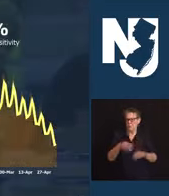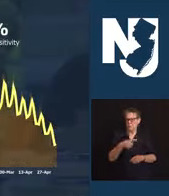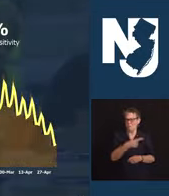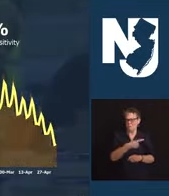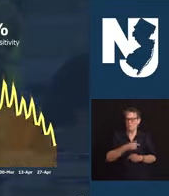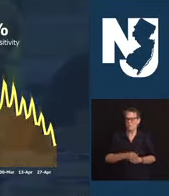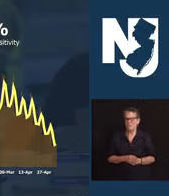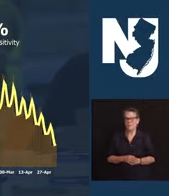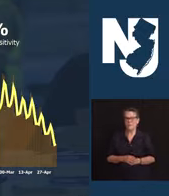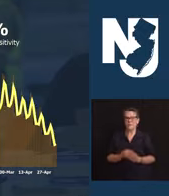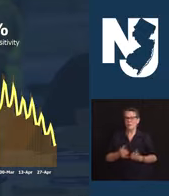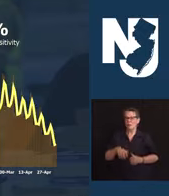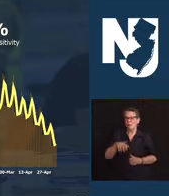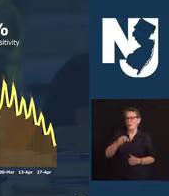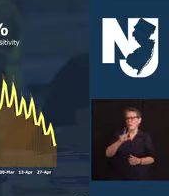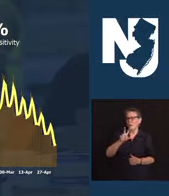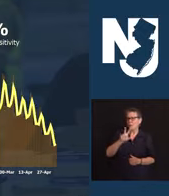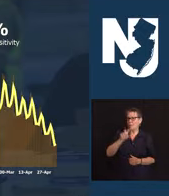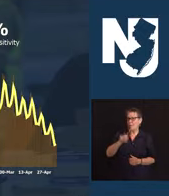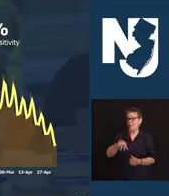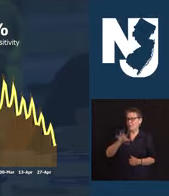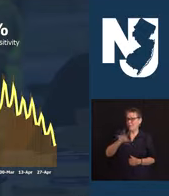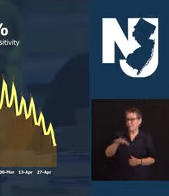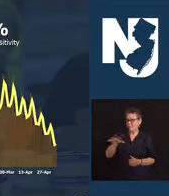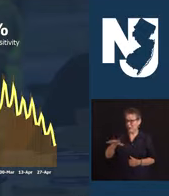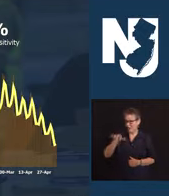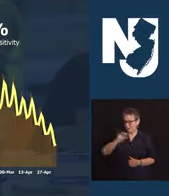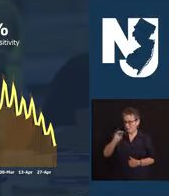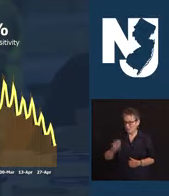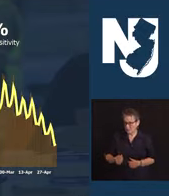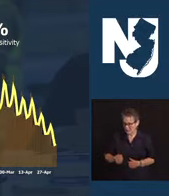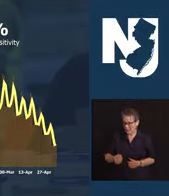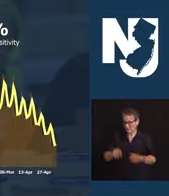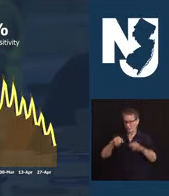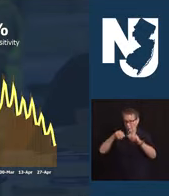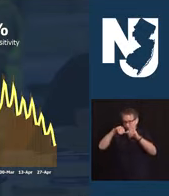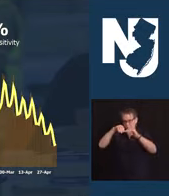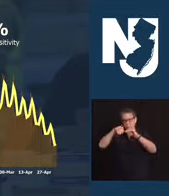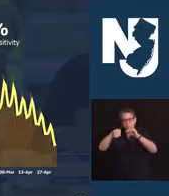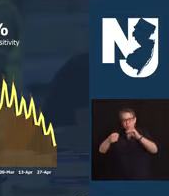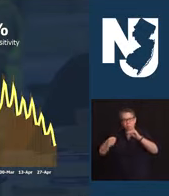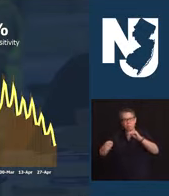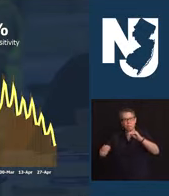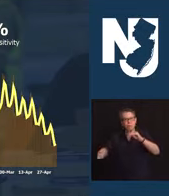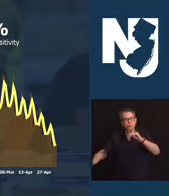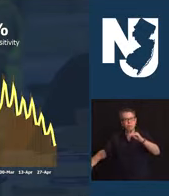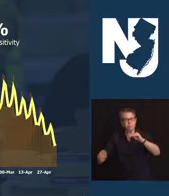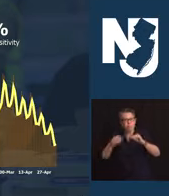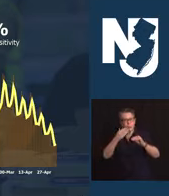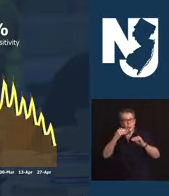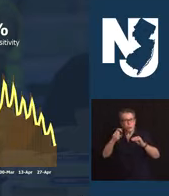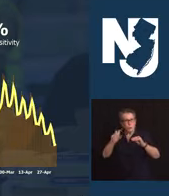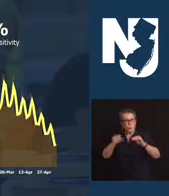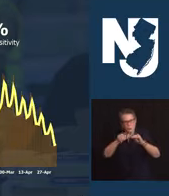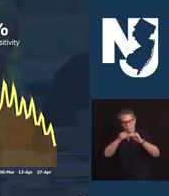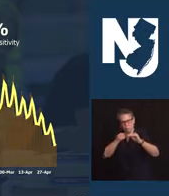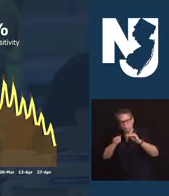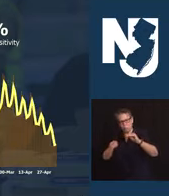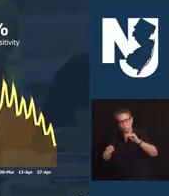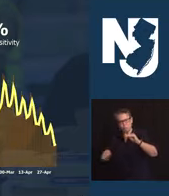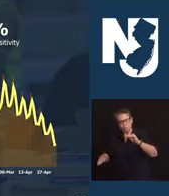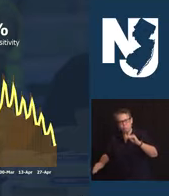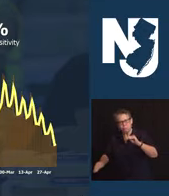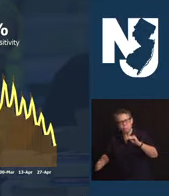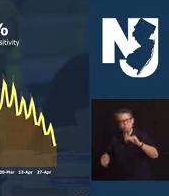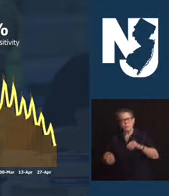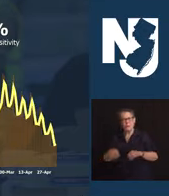the 35,060 PCR tests recorded on Thursday was 3.55%. That's 4 days in a